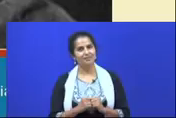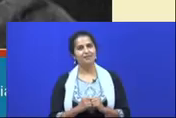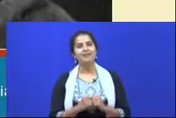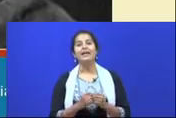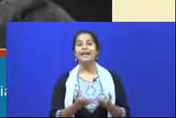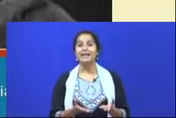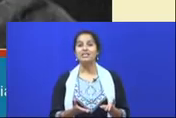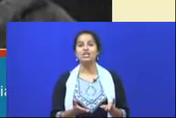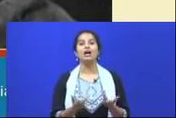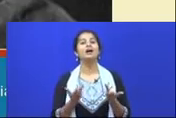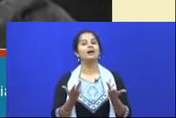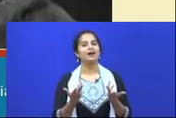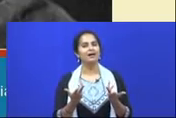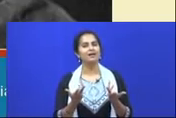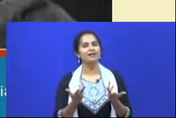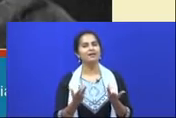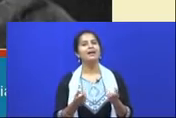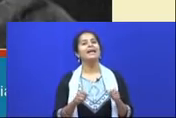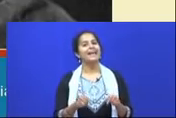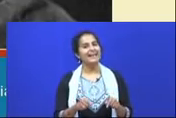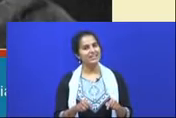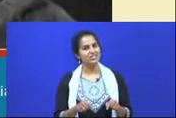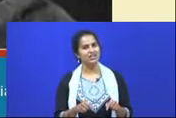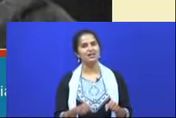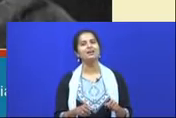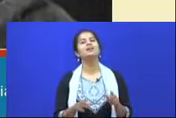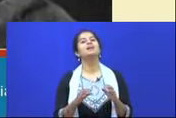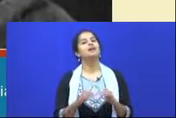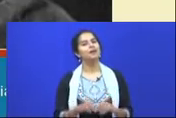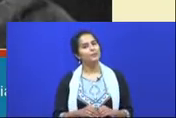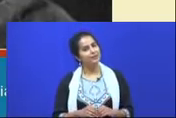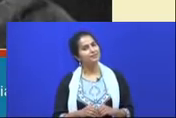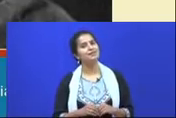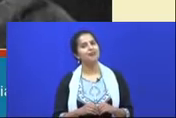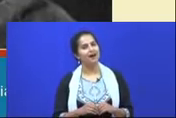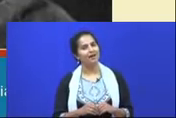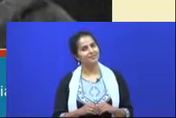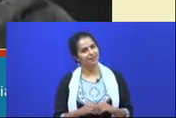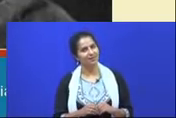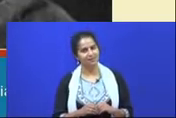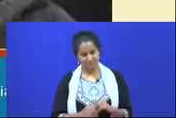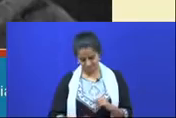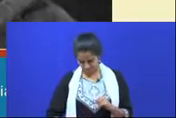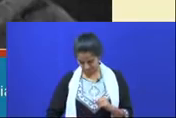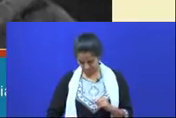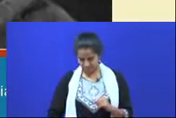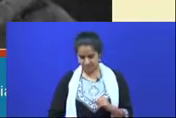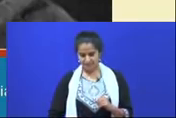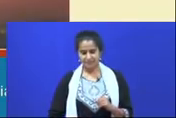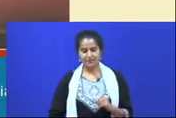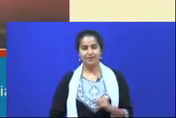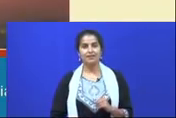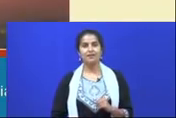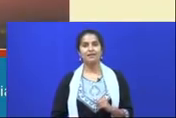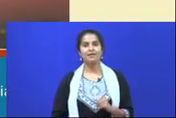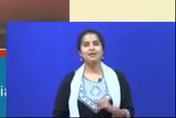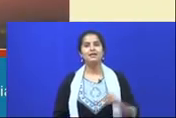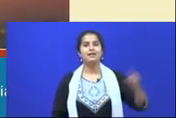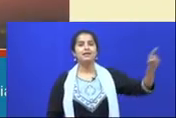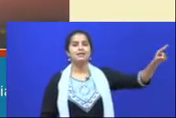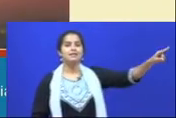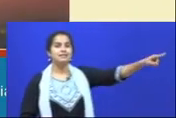Rabindranathaha, eshaha kaha, eshaha Rabindranathaha.